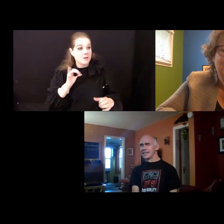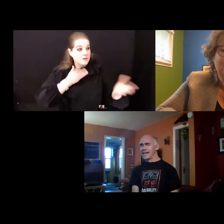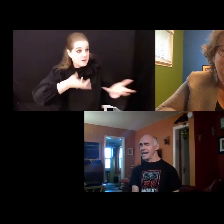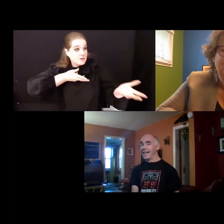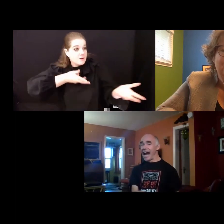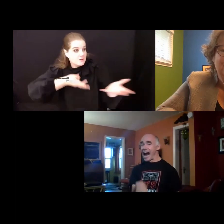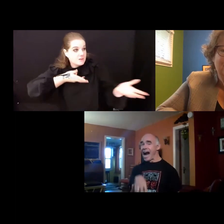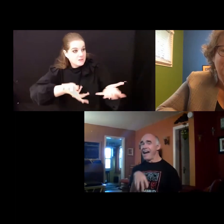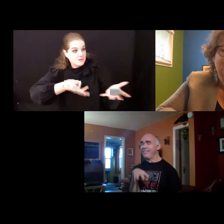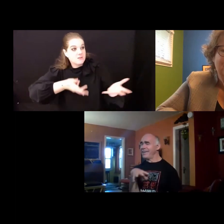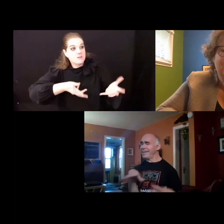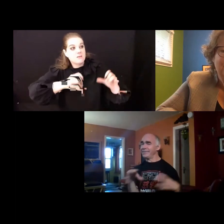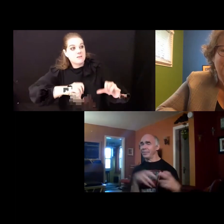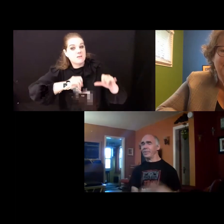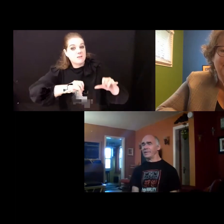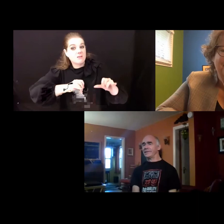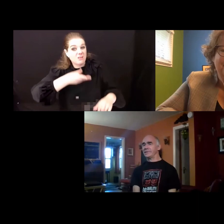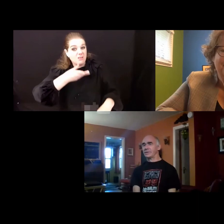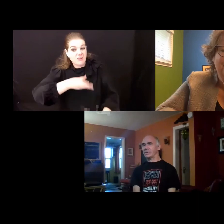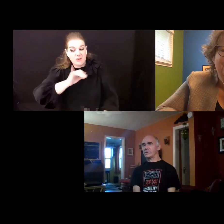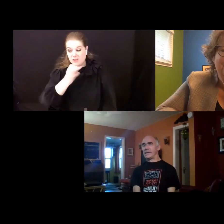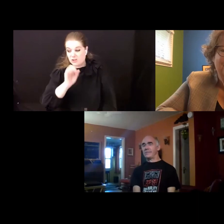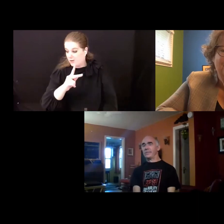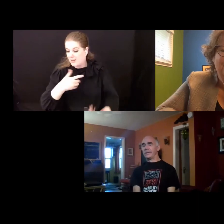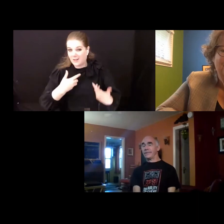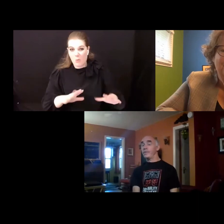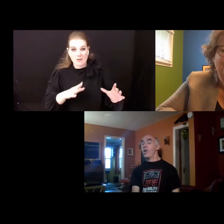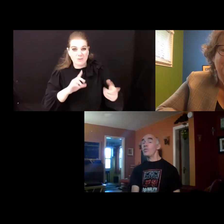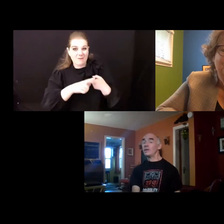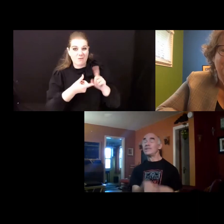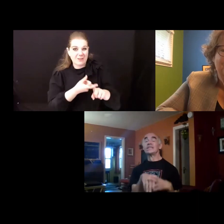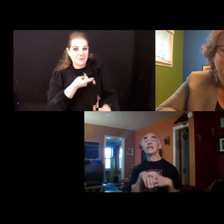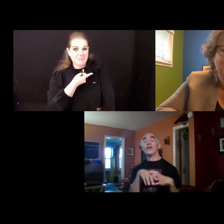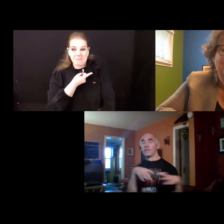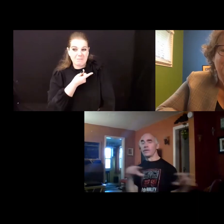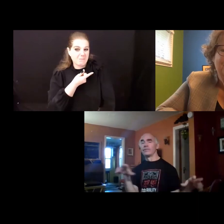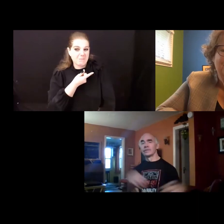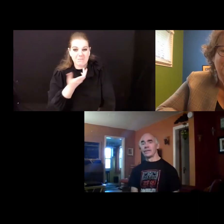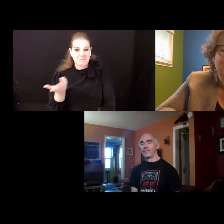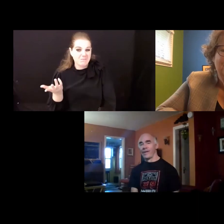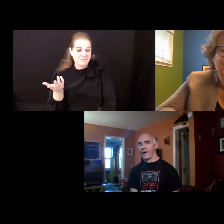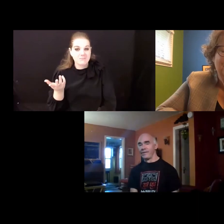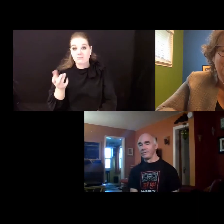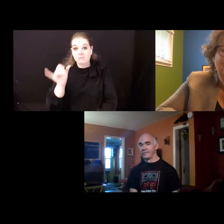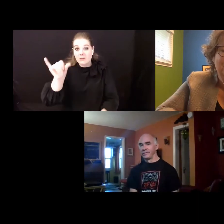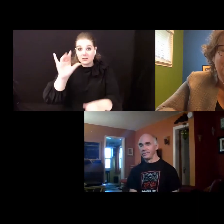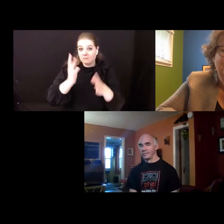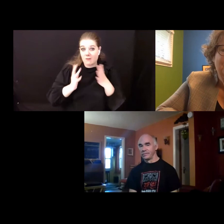jerk, and I really don't want to associate with them, which is perfectly